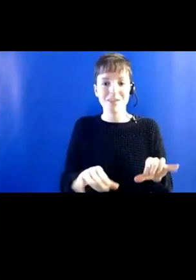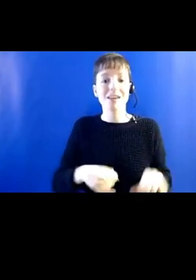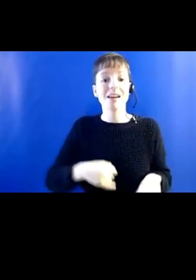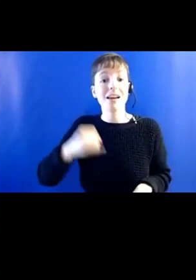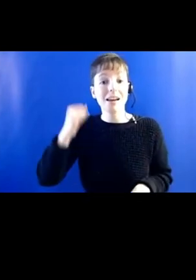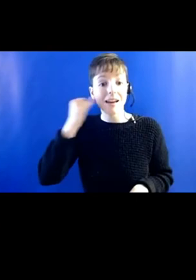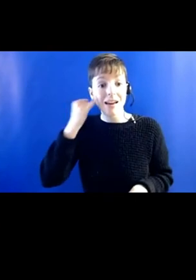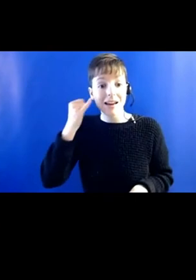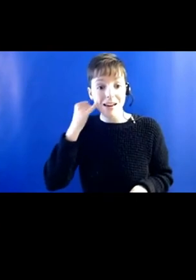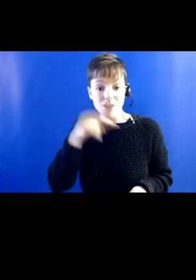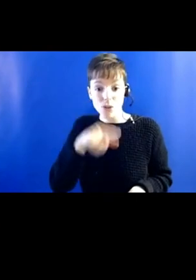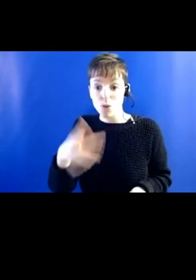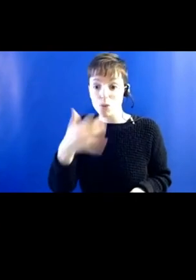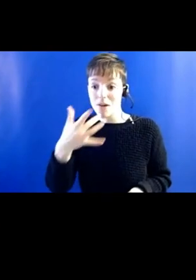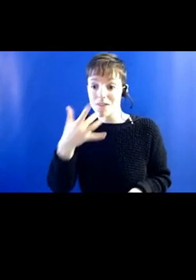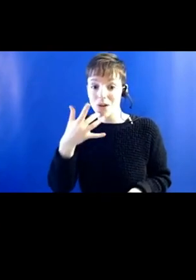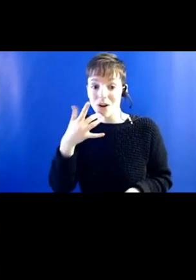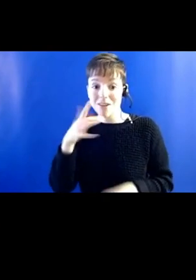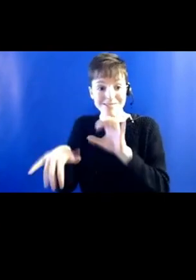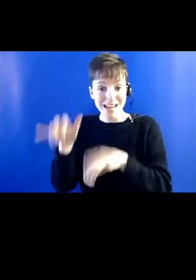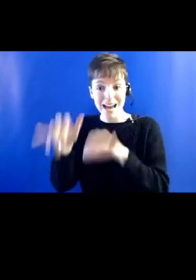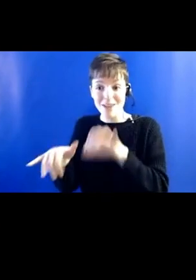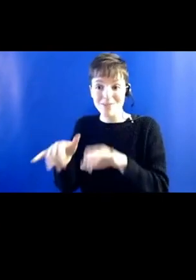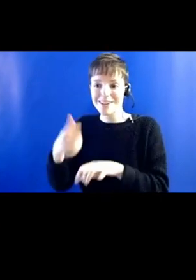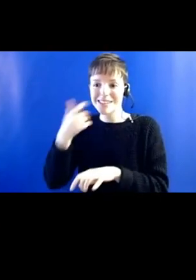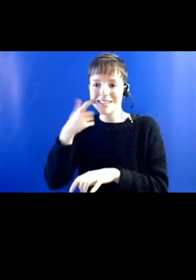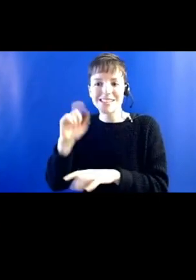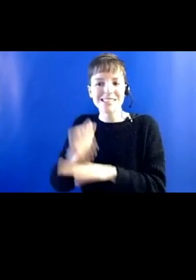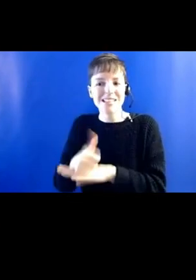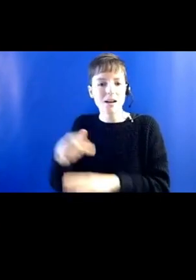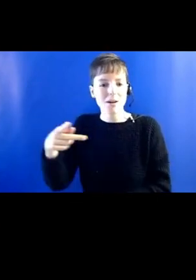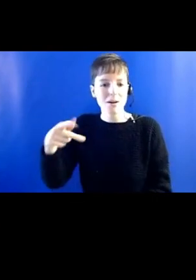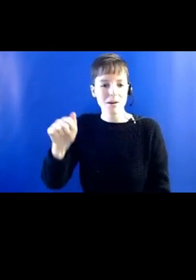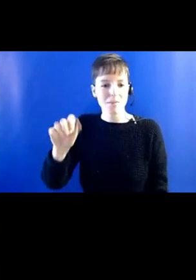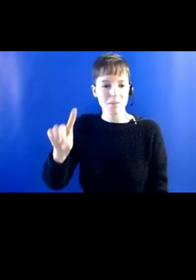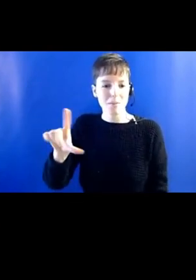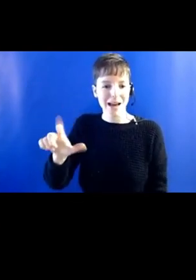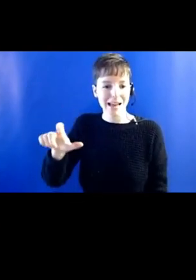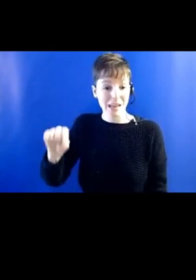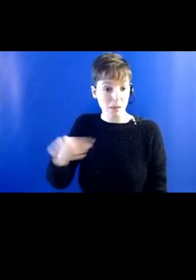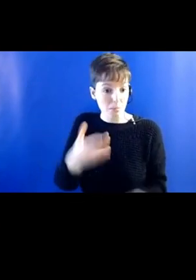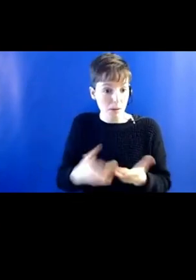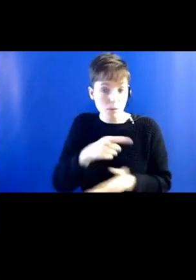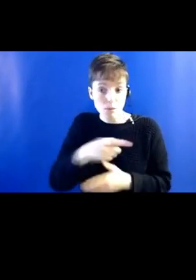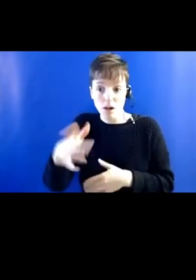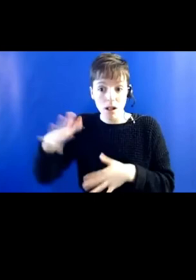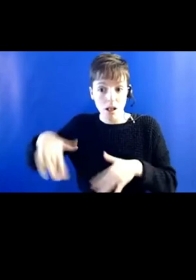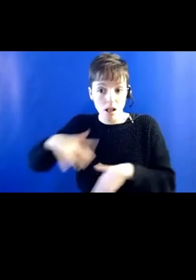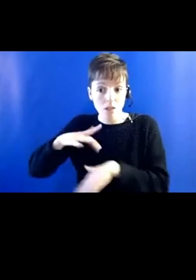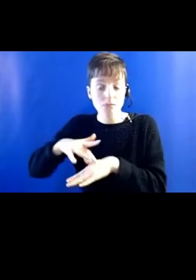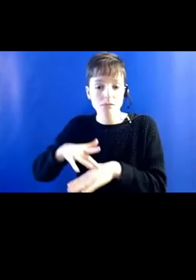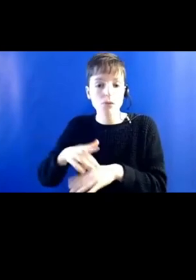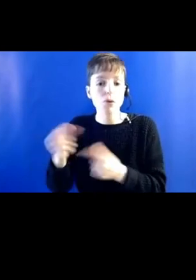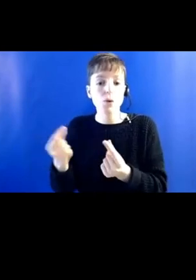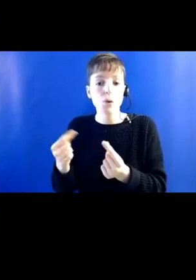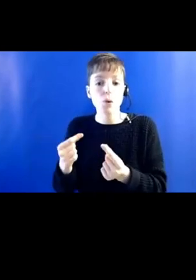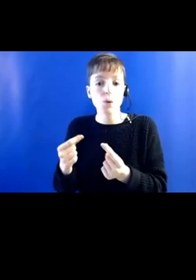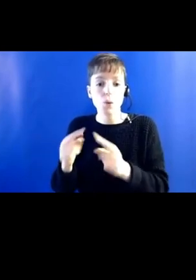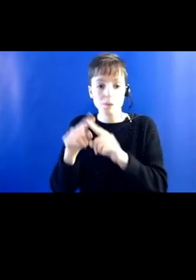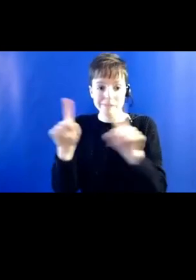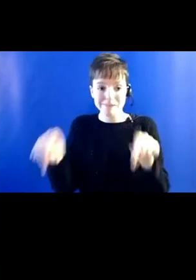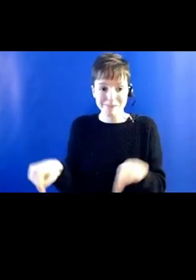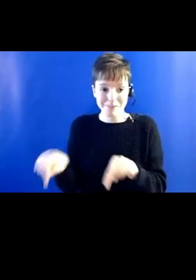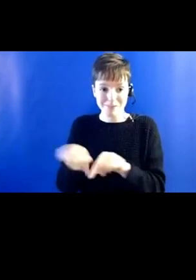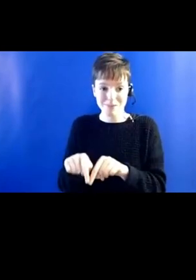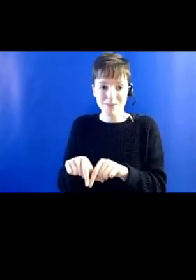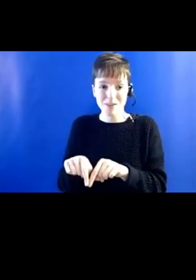discussion, we've set up a Padlet page. I just put a link in the chat. For those of you who haven't used Padlet before, to make a post, you